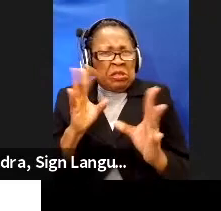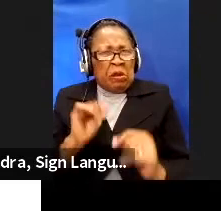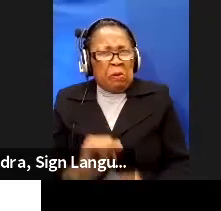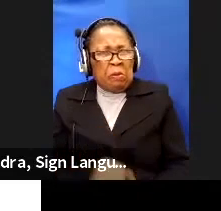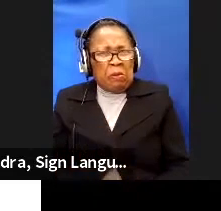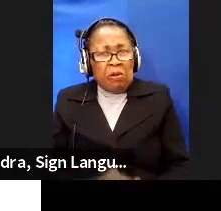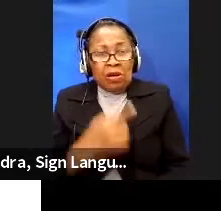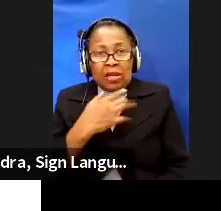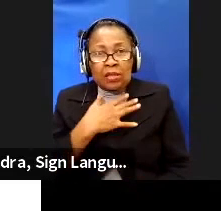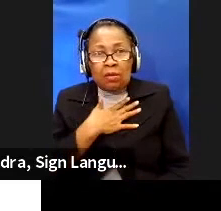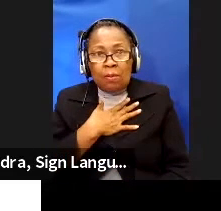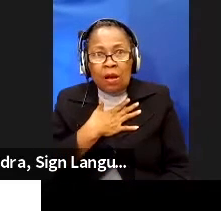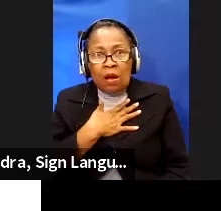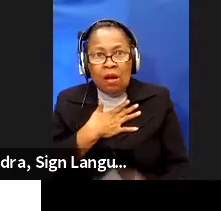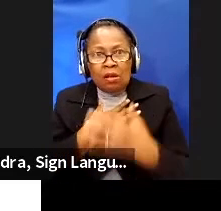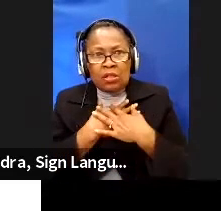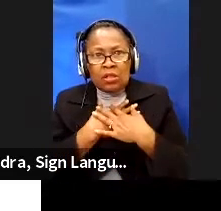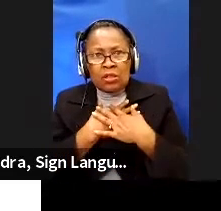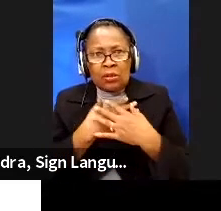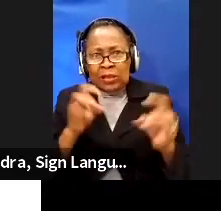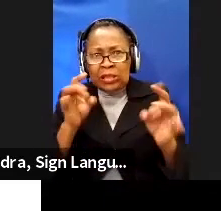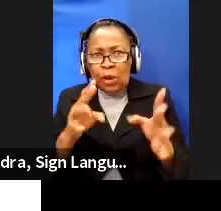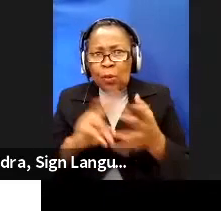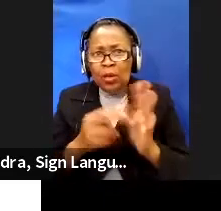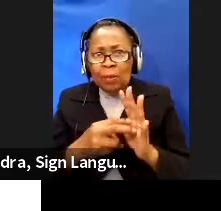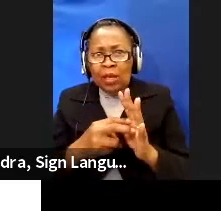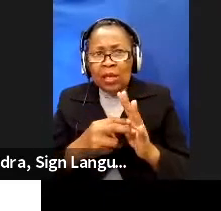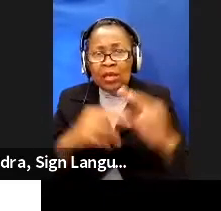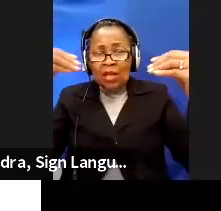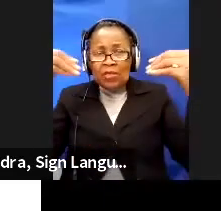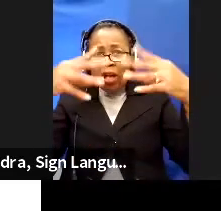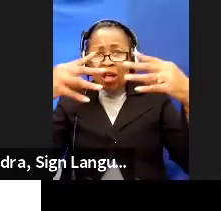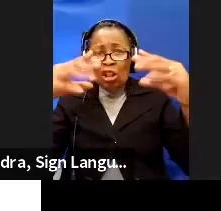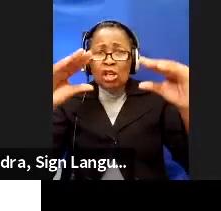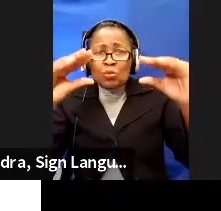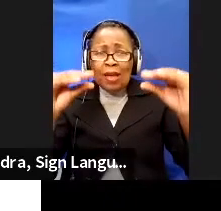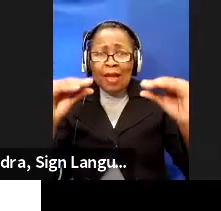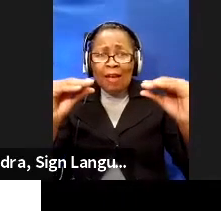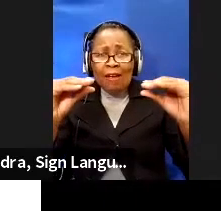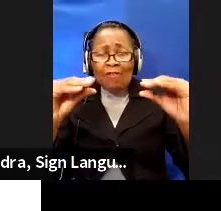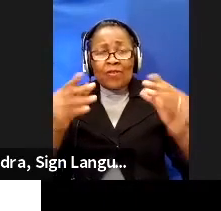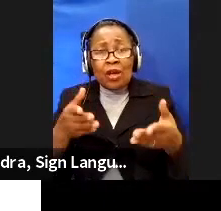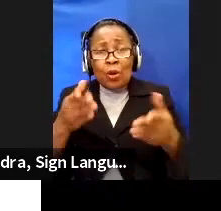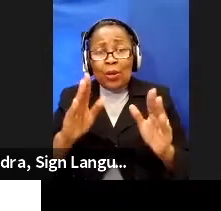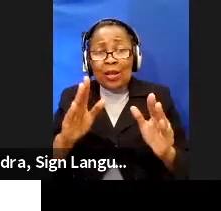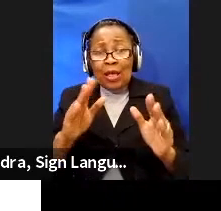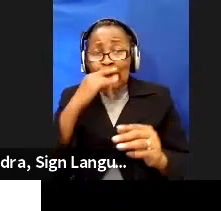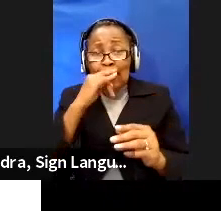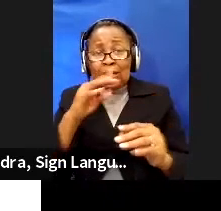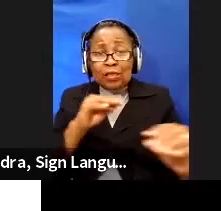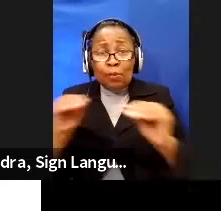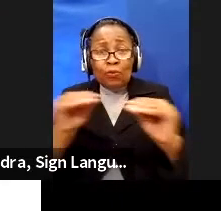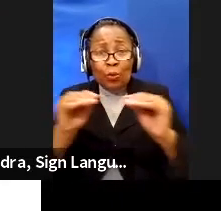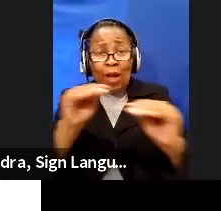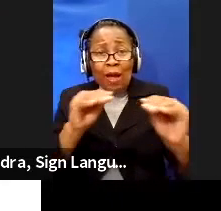"Oh no, it was terrible? What do you mean?" I mean, we had the house lights to half. We let the kids move around and